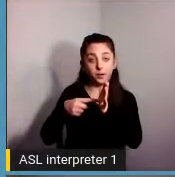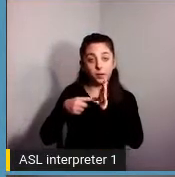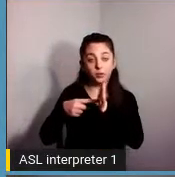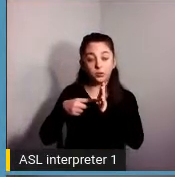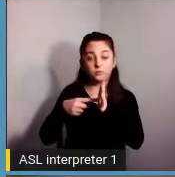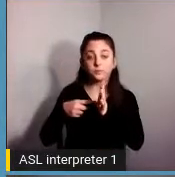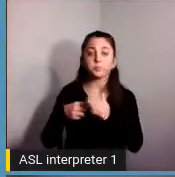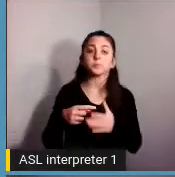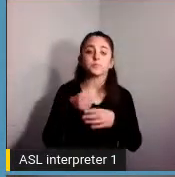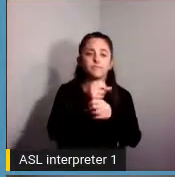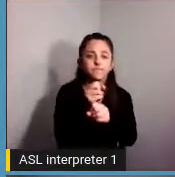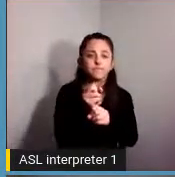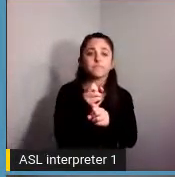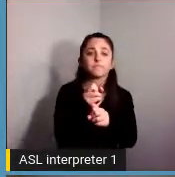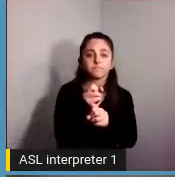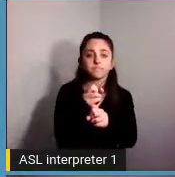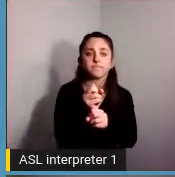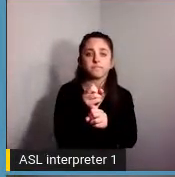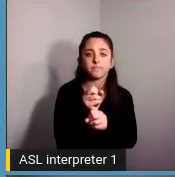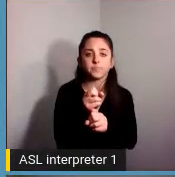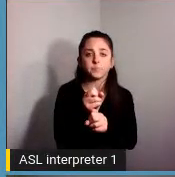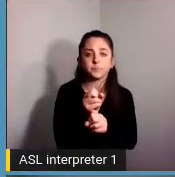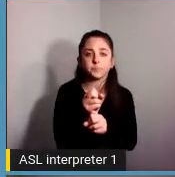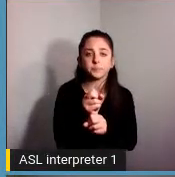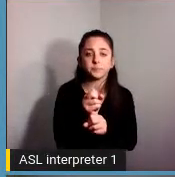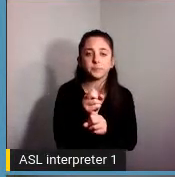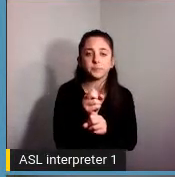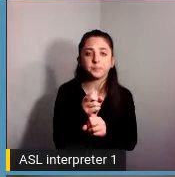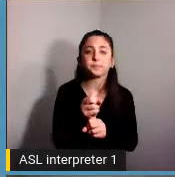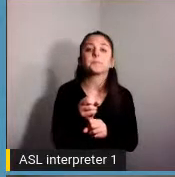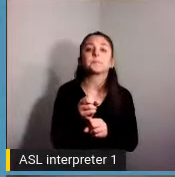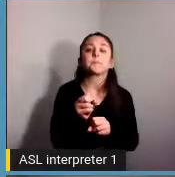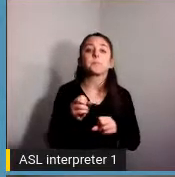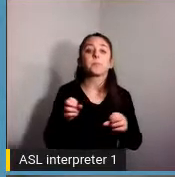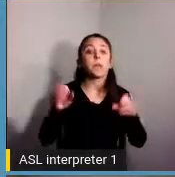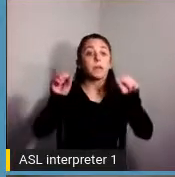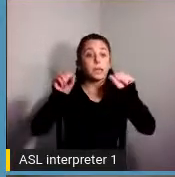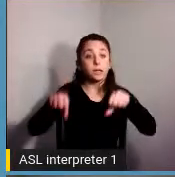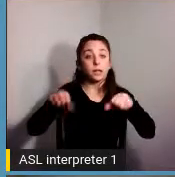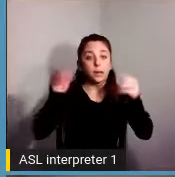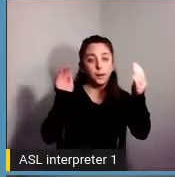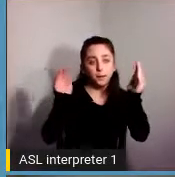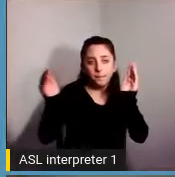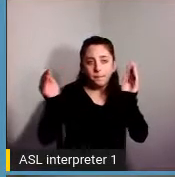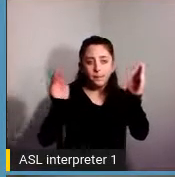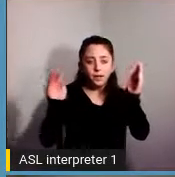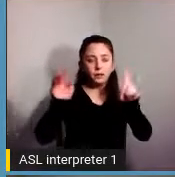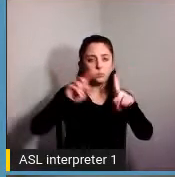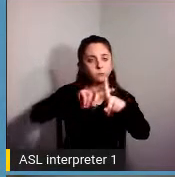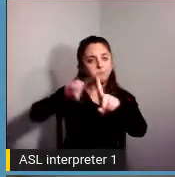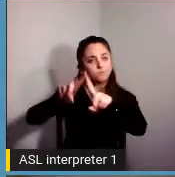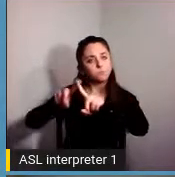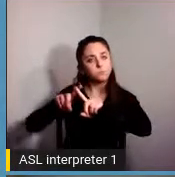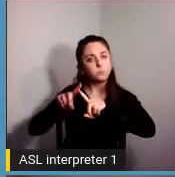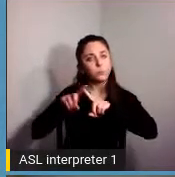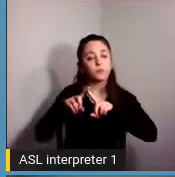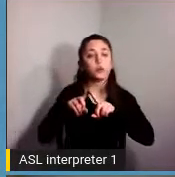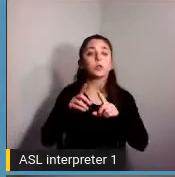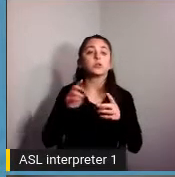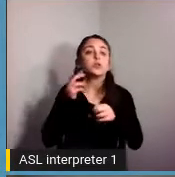them. And we're able to compare them various ways. This is a color